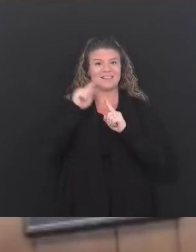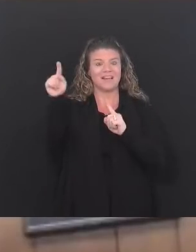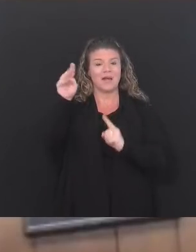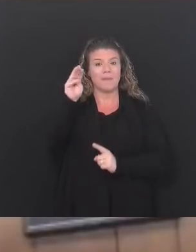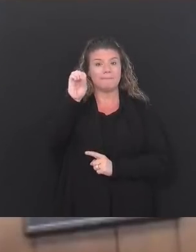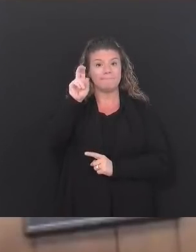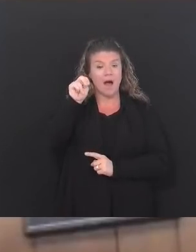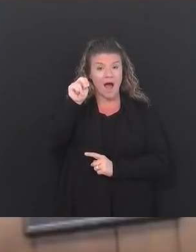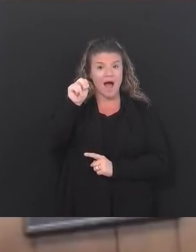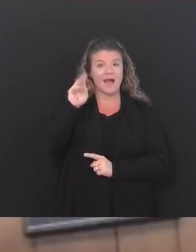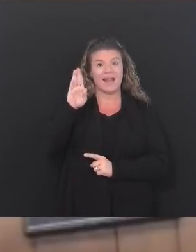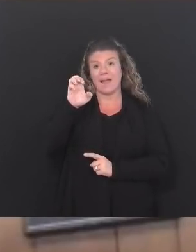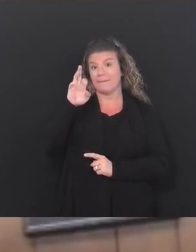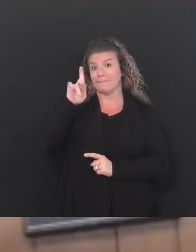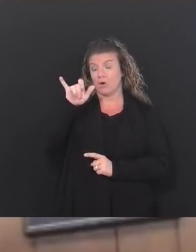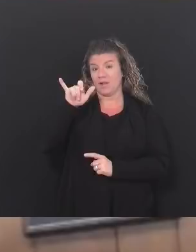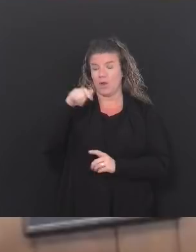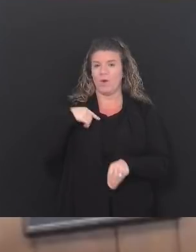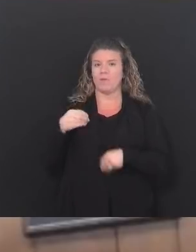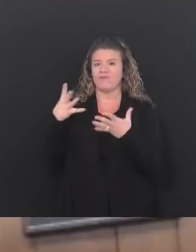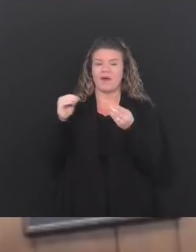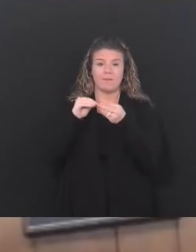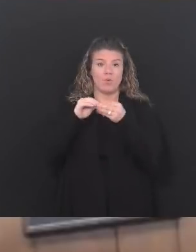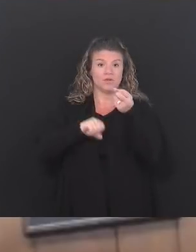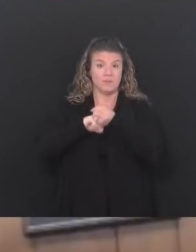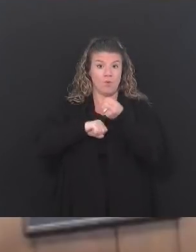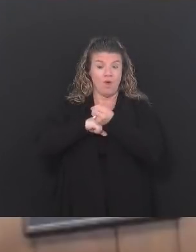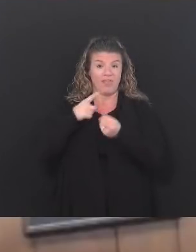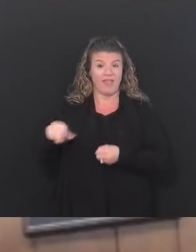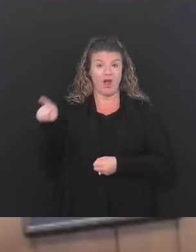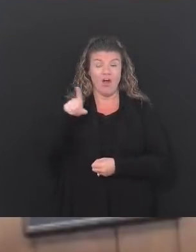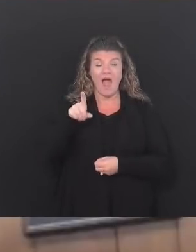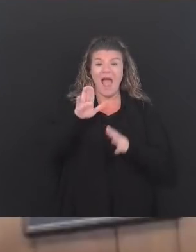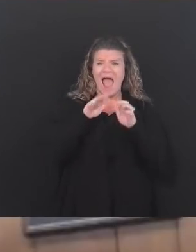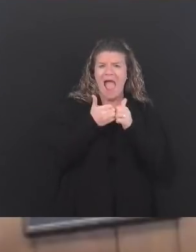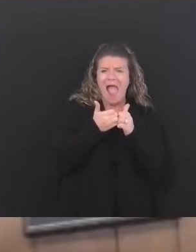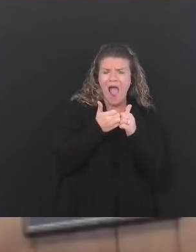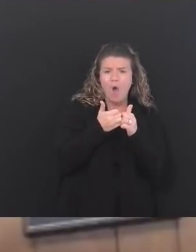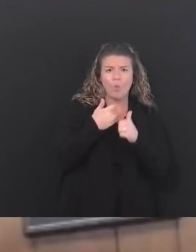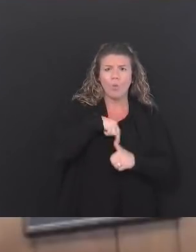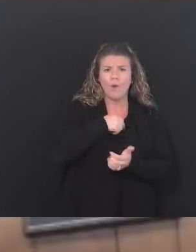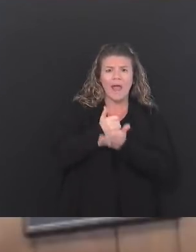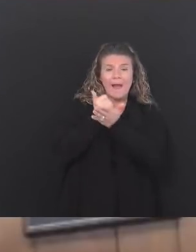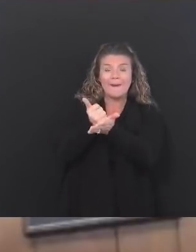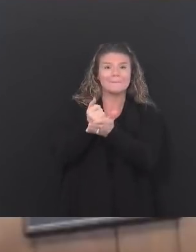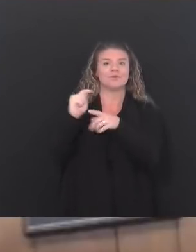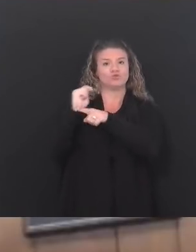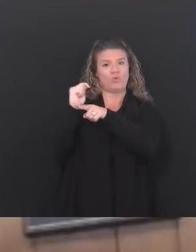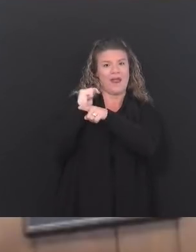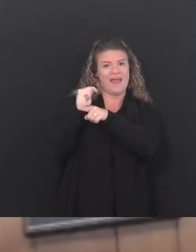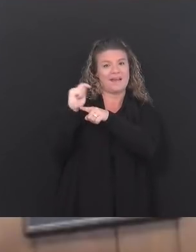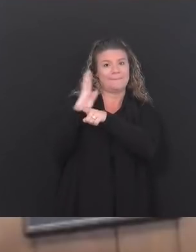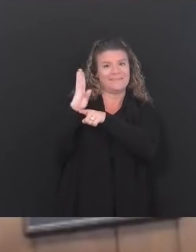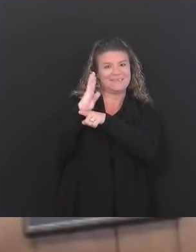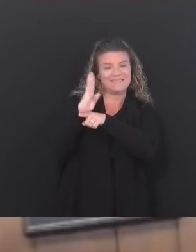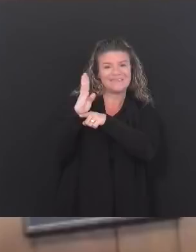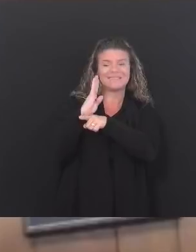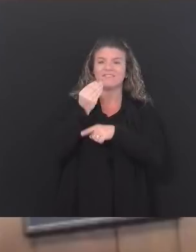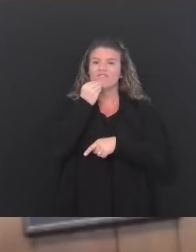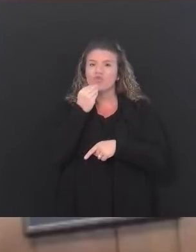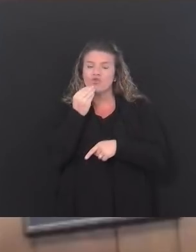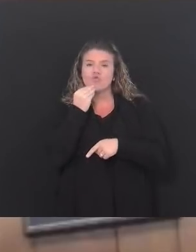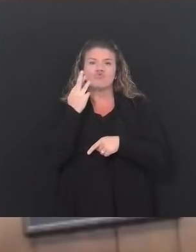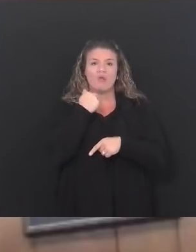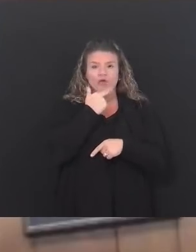well as to Berkeley County. That comes in the form of additional training for businesses and retail establishments